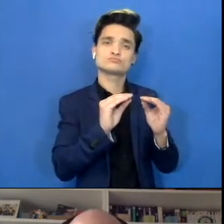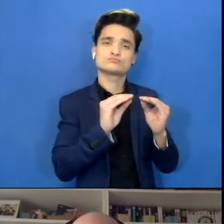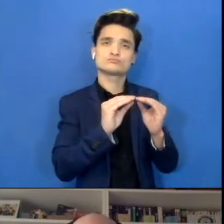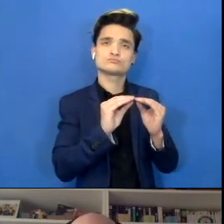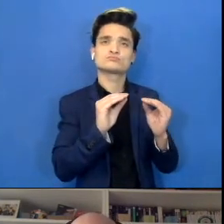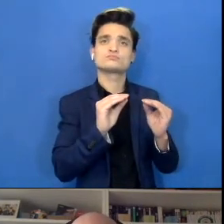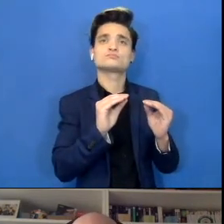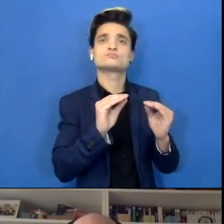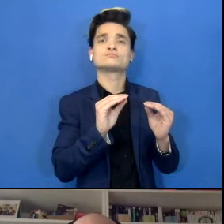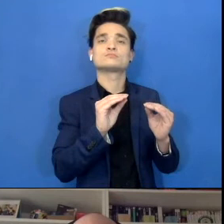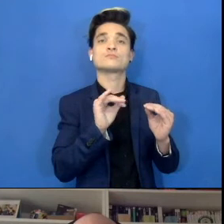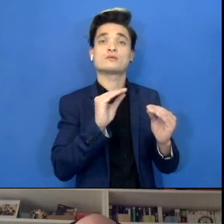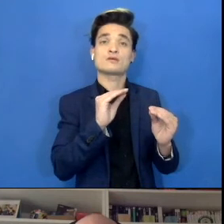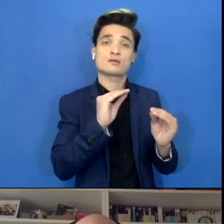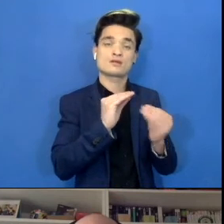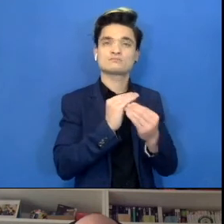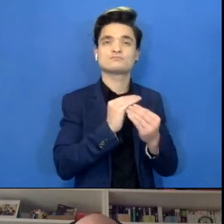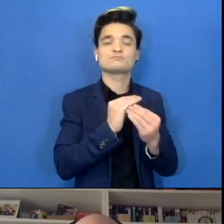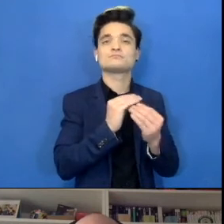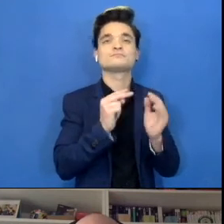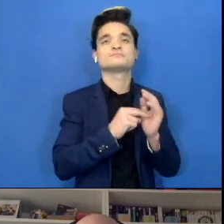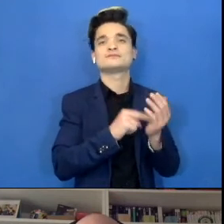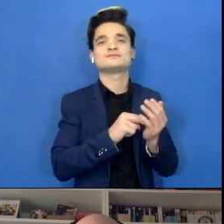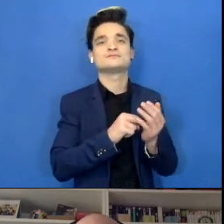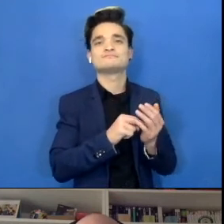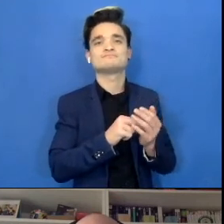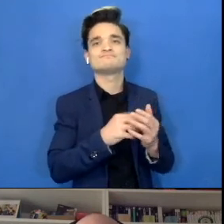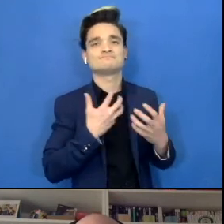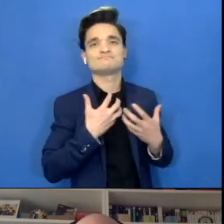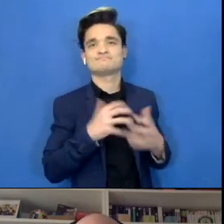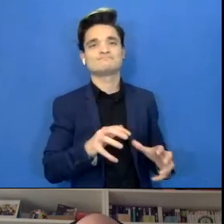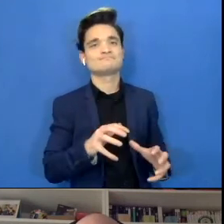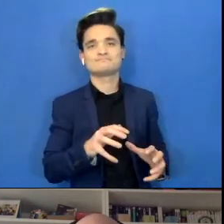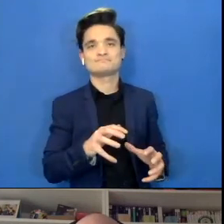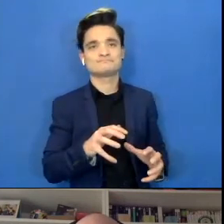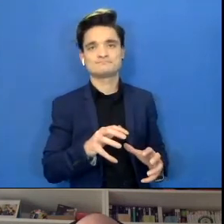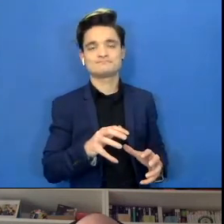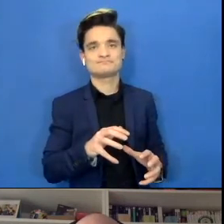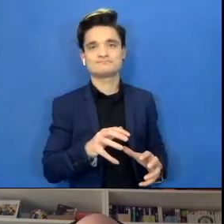ways. Thank you, Paolo. I've got a question from Christian and a question from someone else, but I've forgotten who it was. Okay.